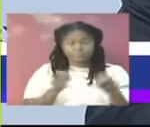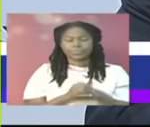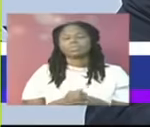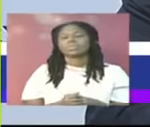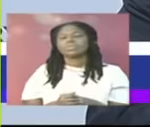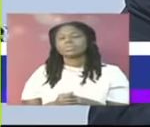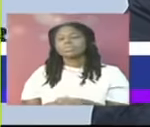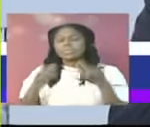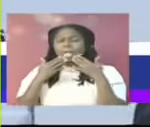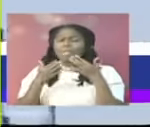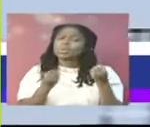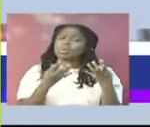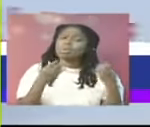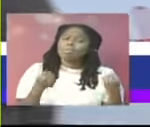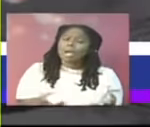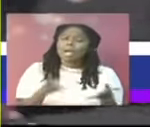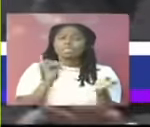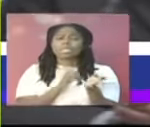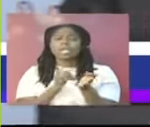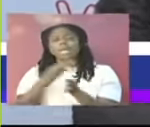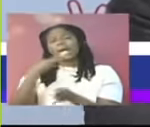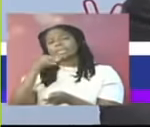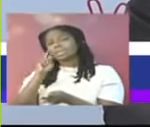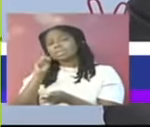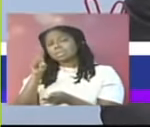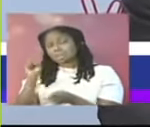Hines. At this time, we go for a short commercial break.